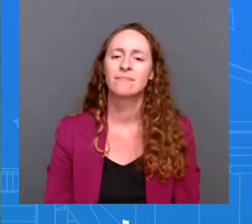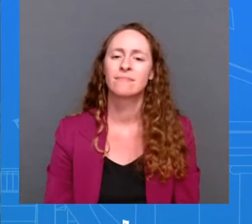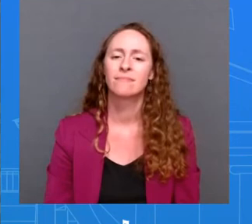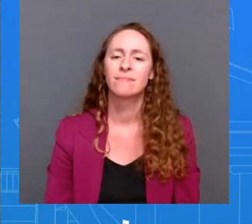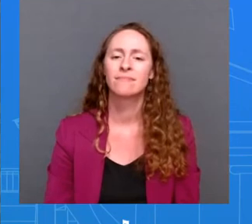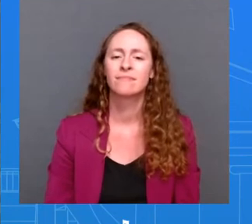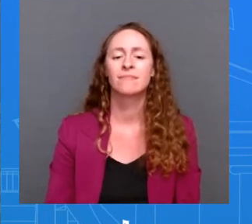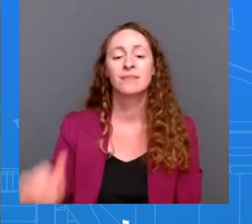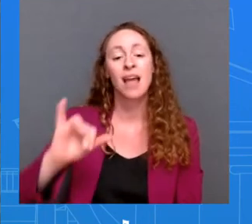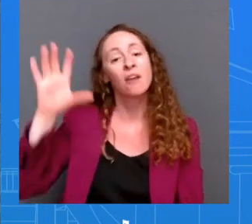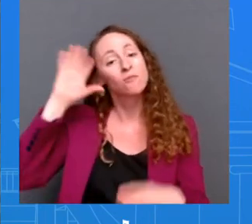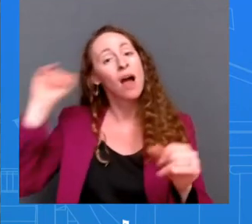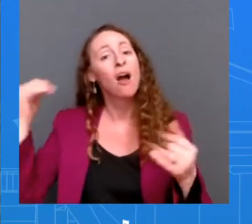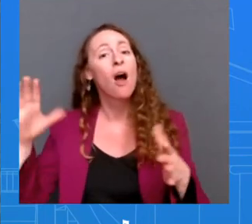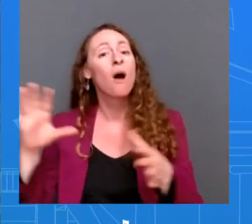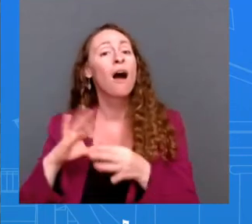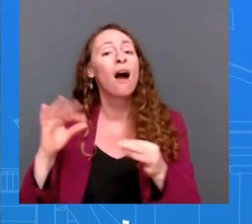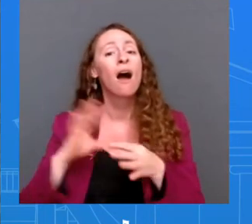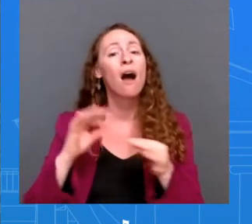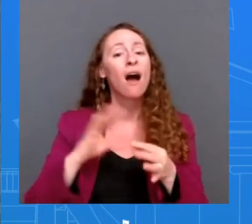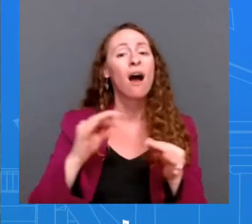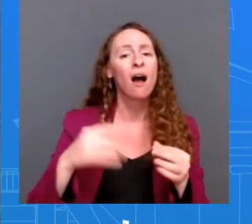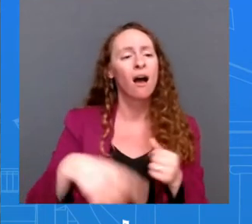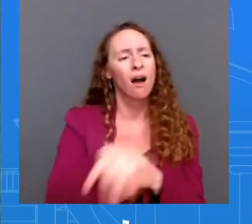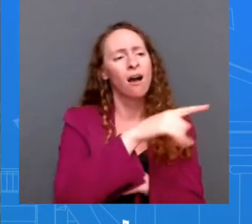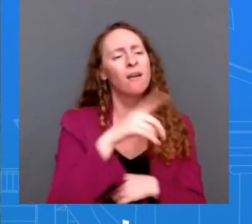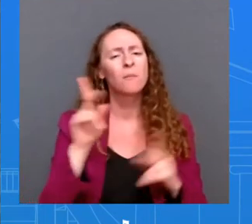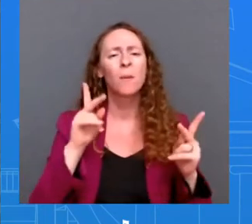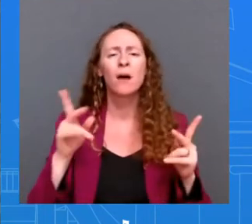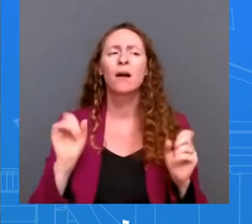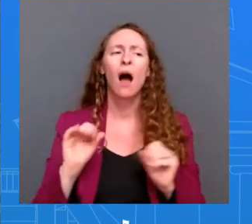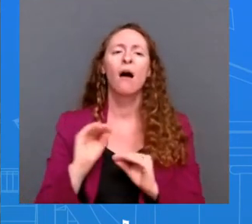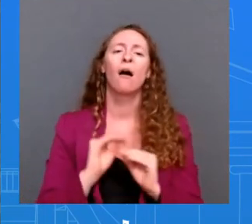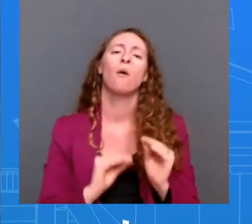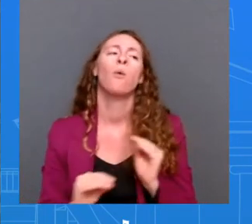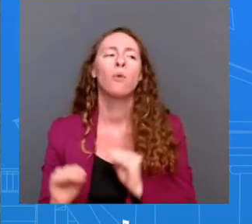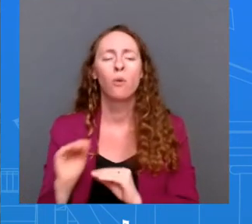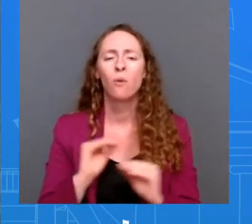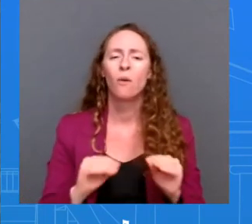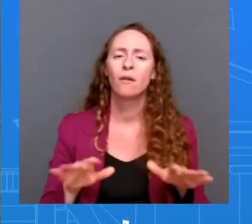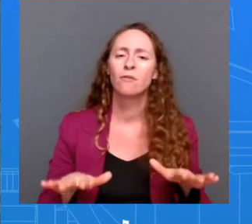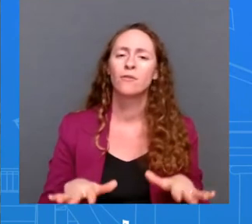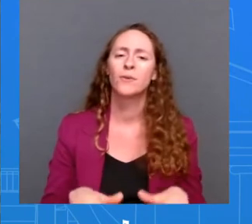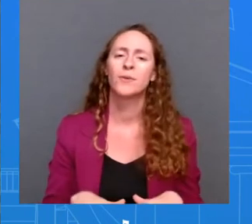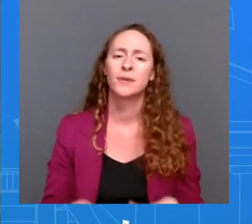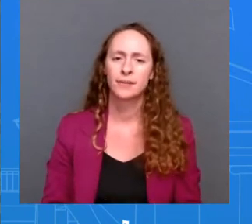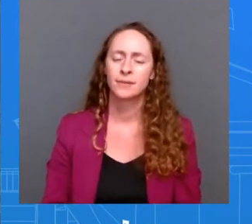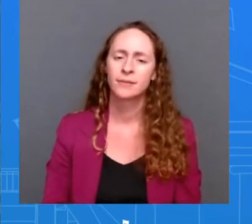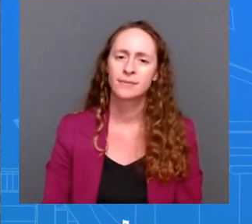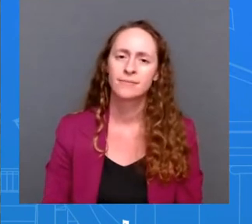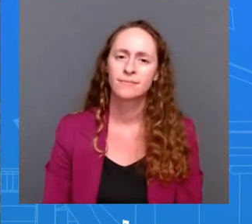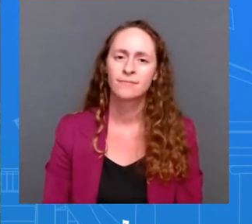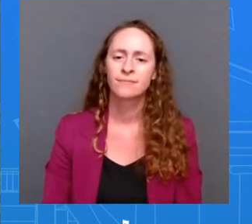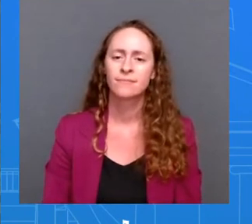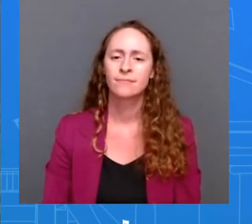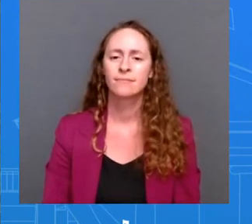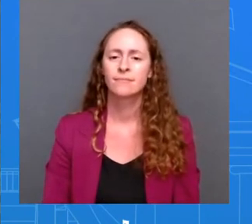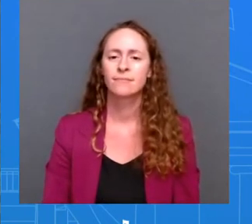we're going to continue to do that work to make sure that happens. Good. Thanks, Karine. Does the president have any plans